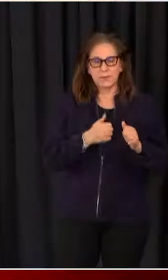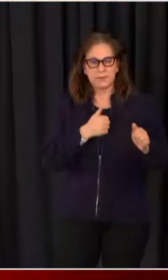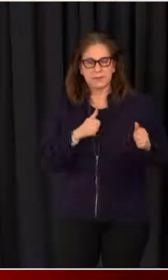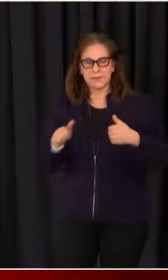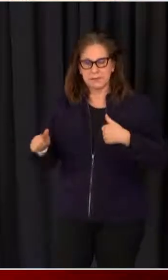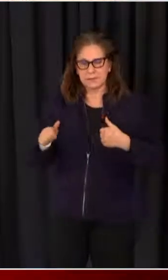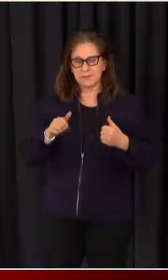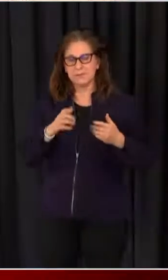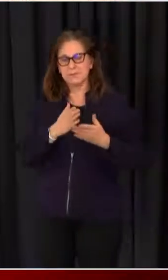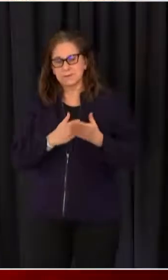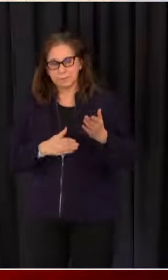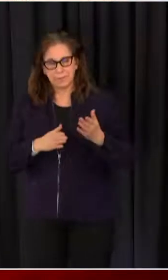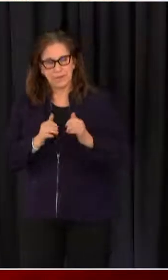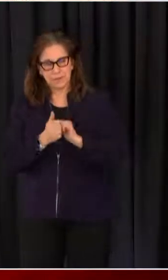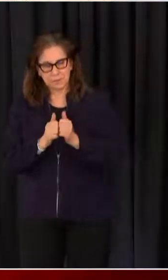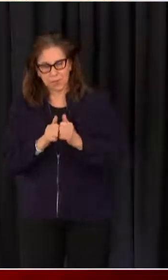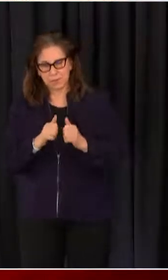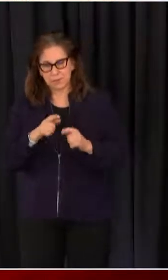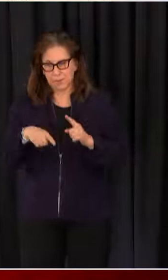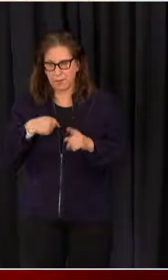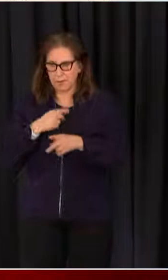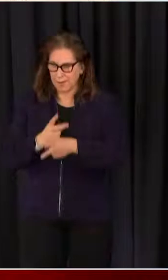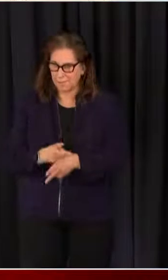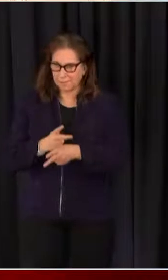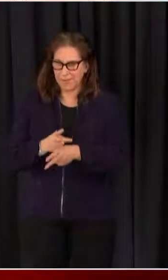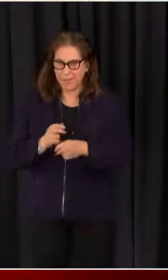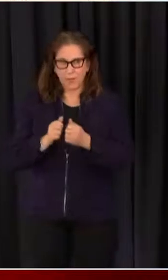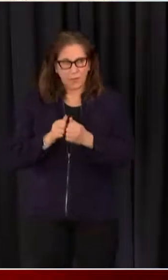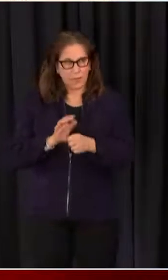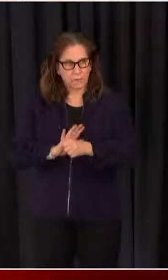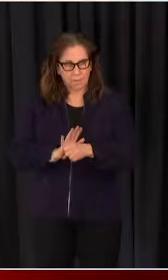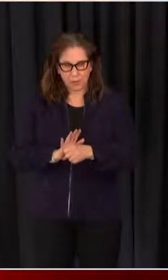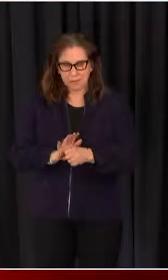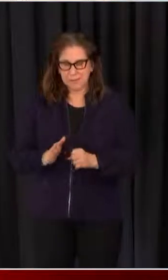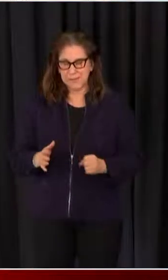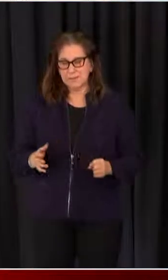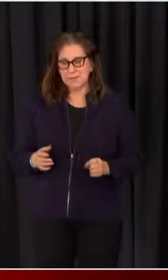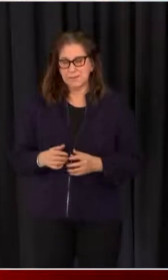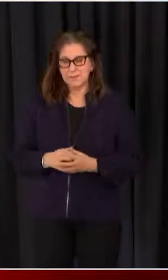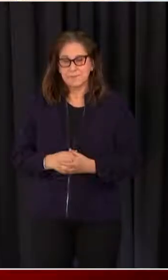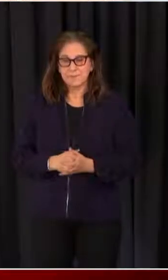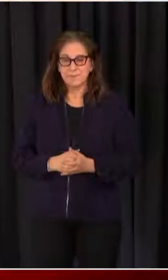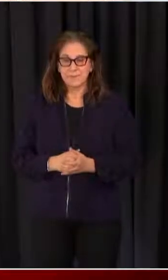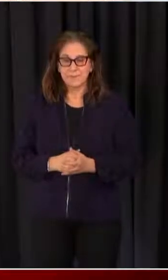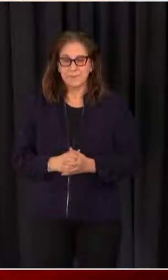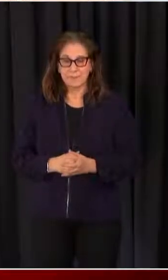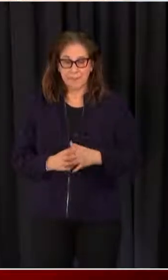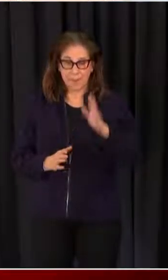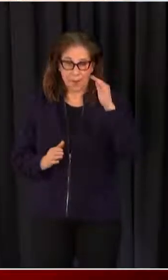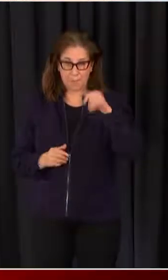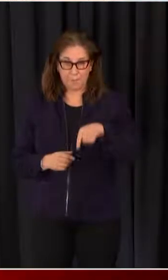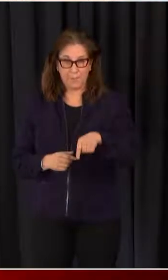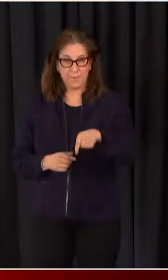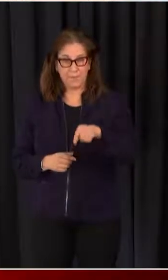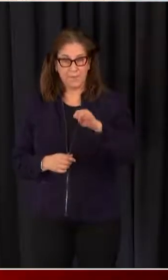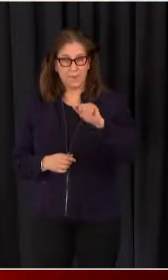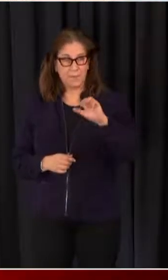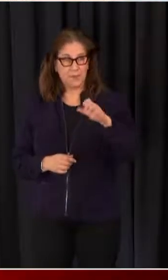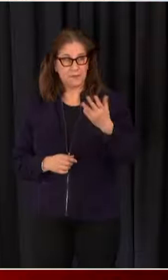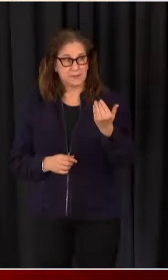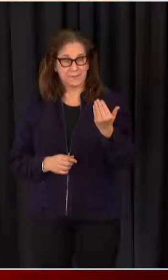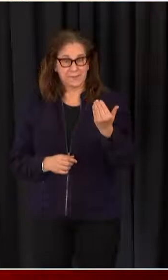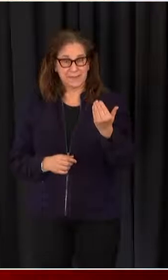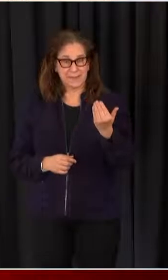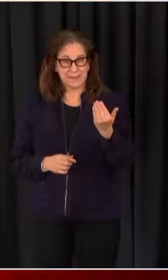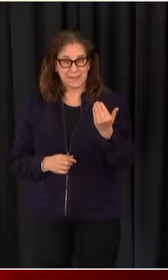with COVID. So let me just be perfectly candid that we hope on March 15th that this plan